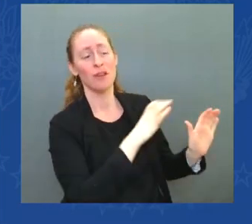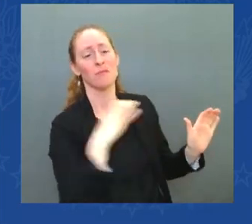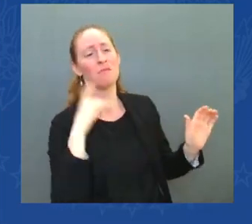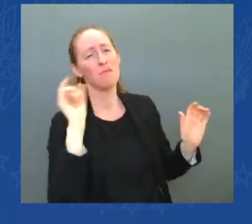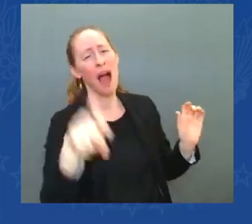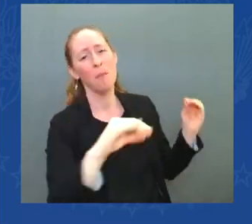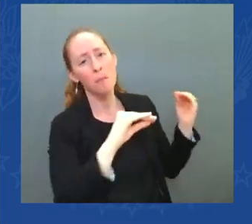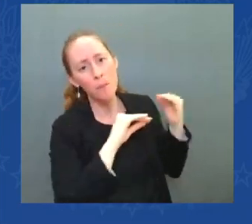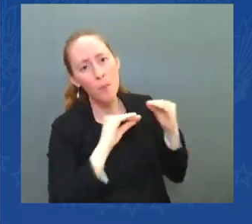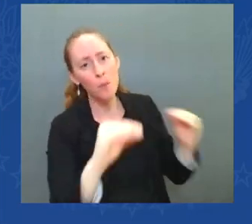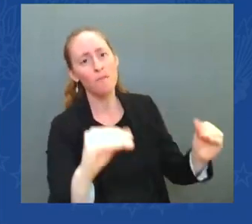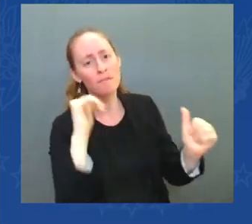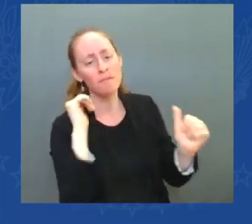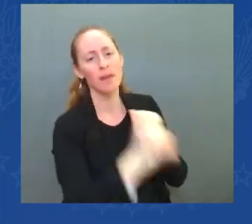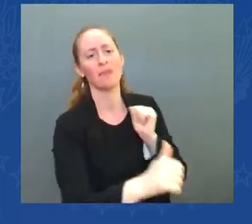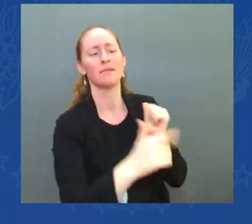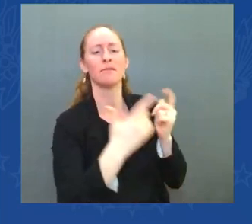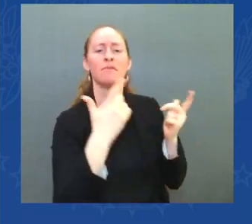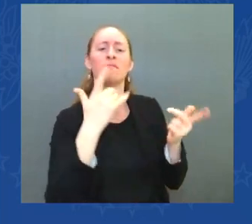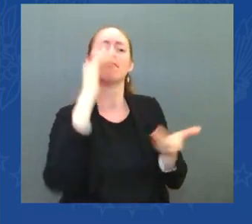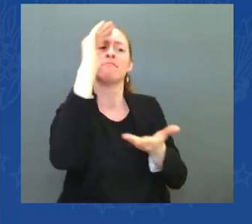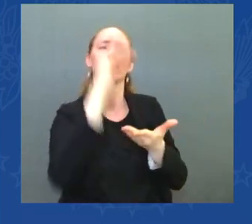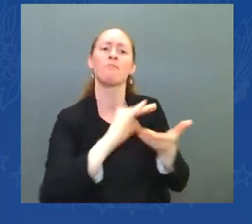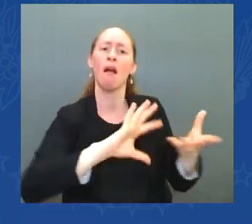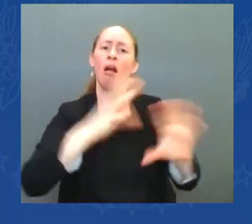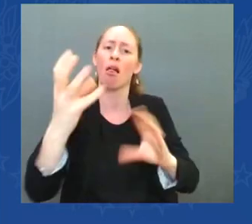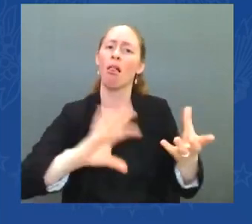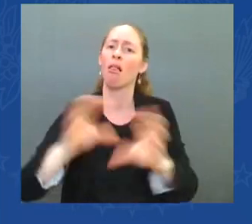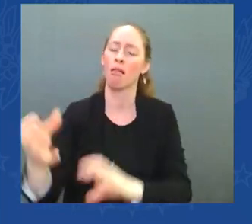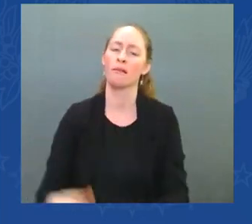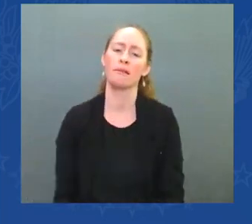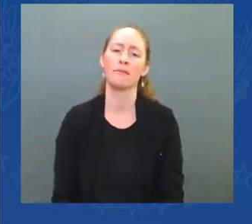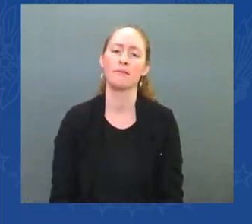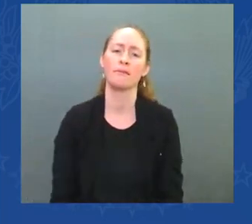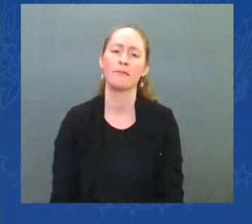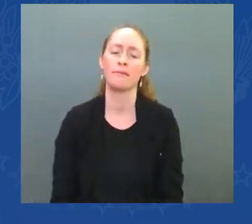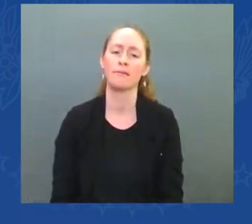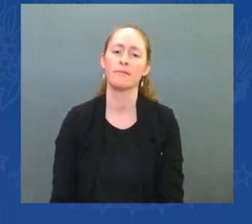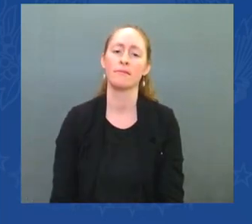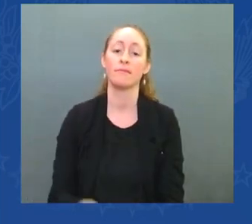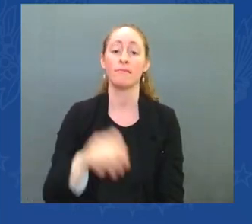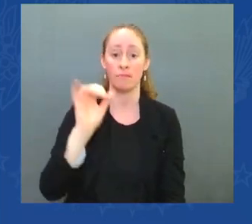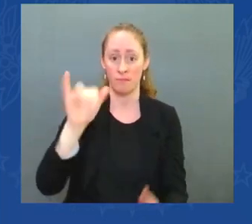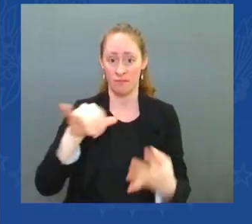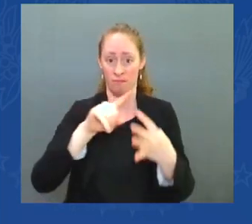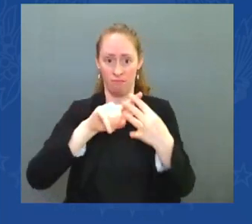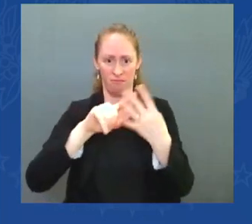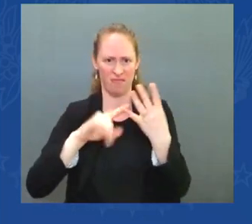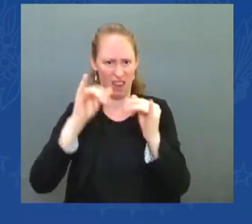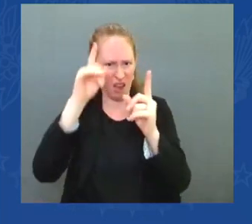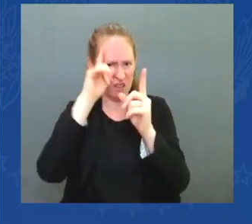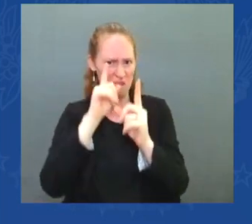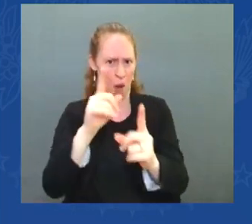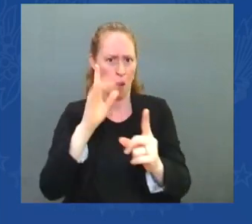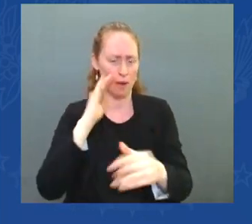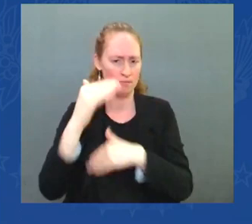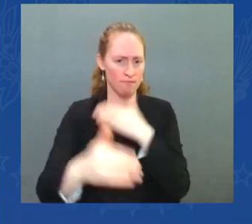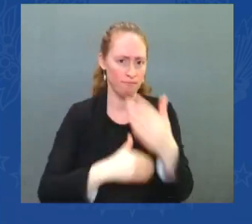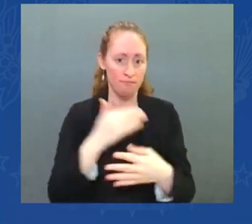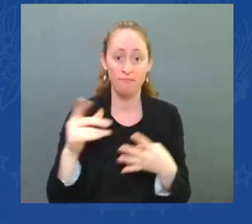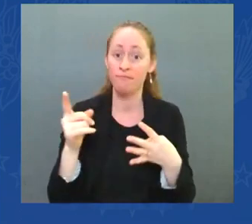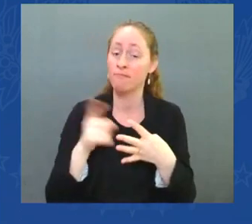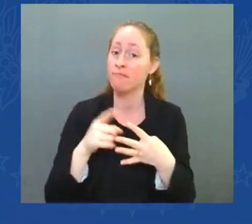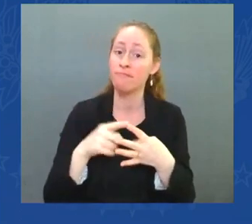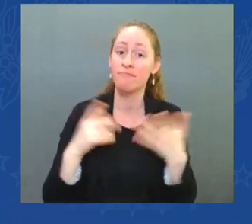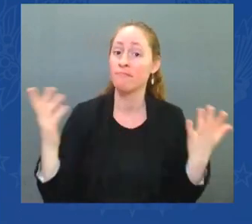In addition to today's rule, we're working on four areas. First, we're going after rogue gun dealers. The last time